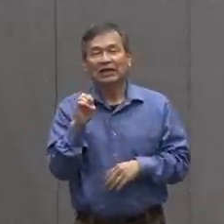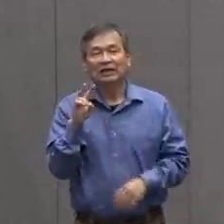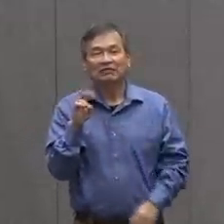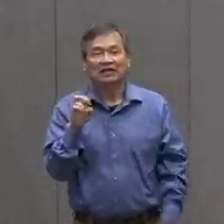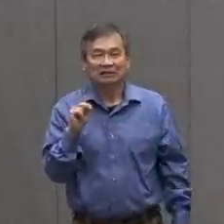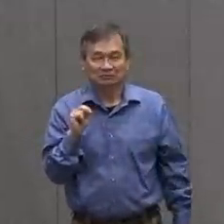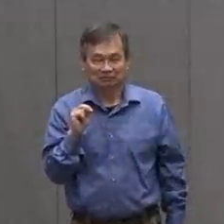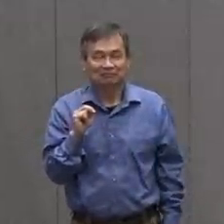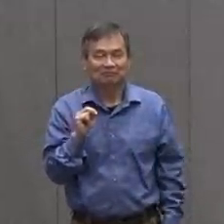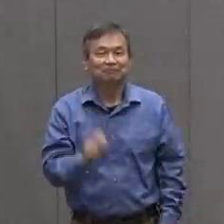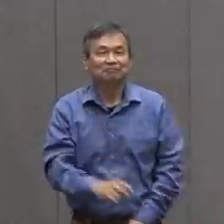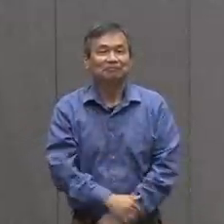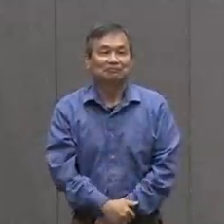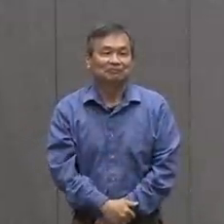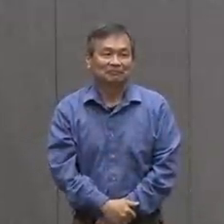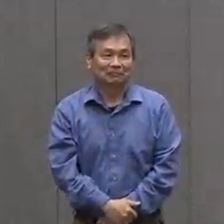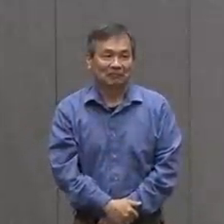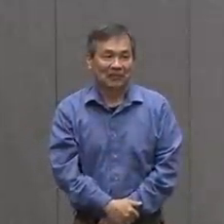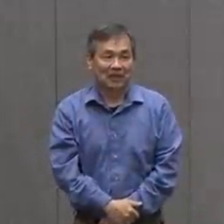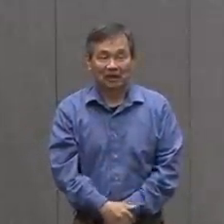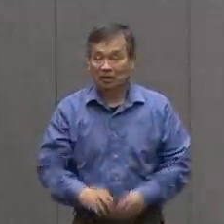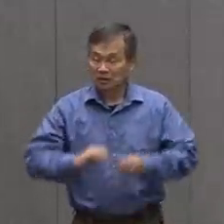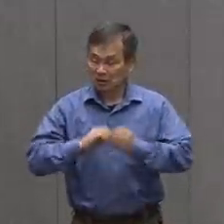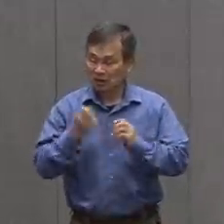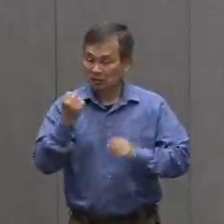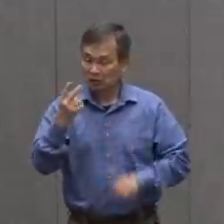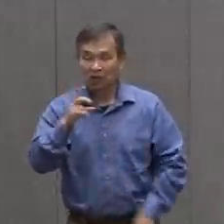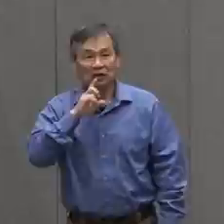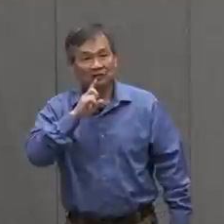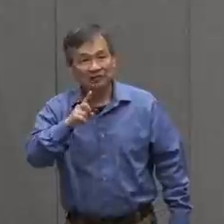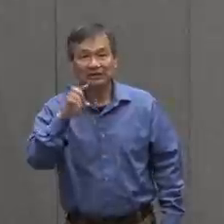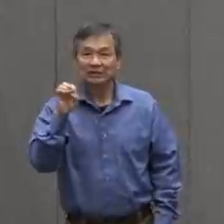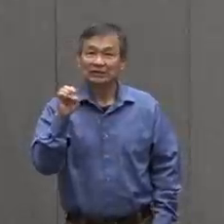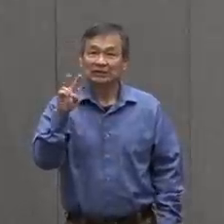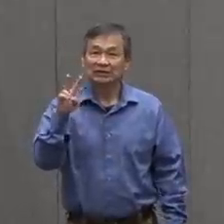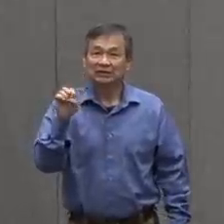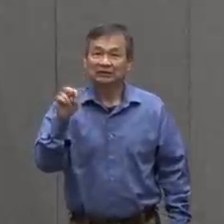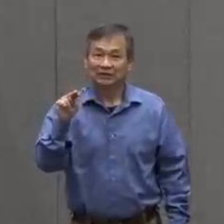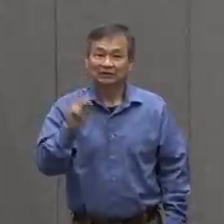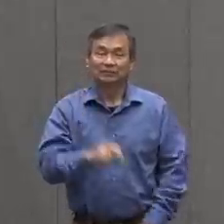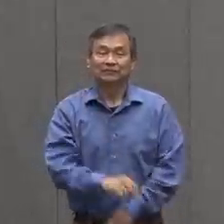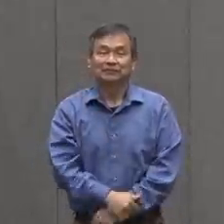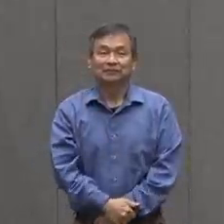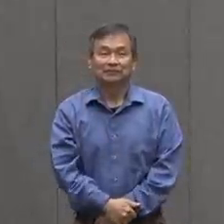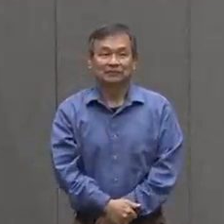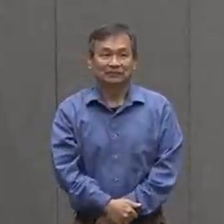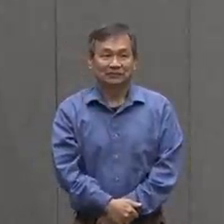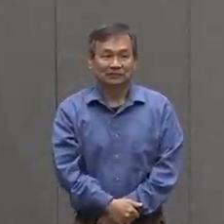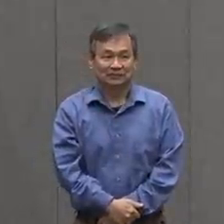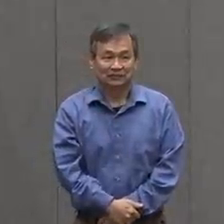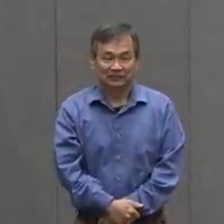number. So the number 12 is an even number. E,